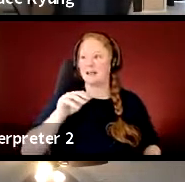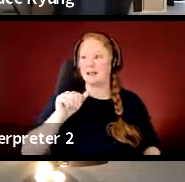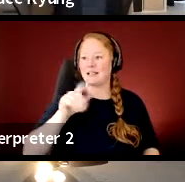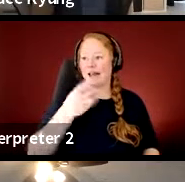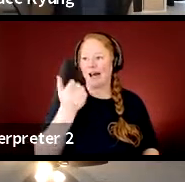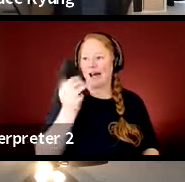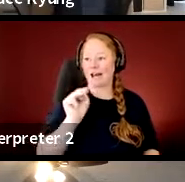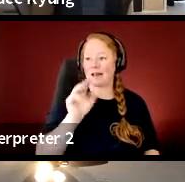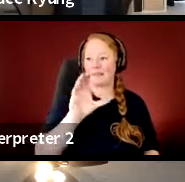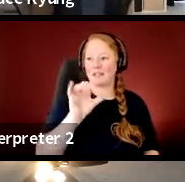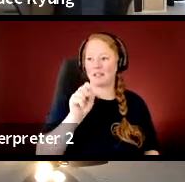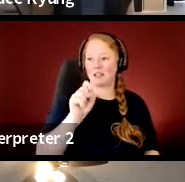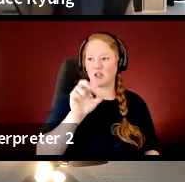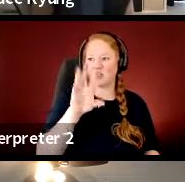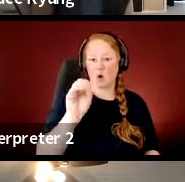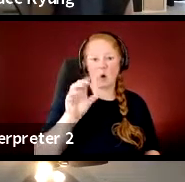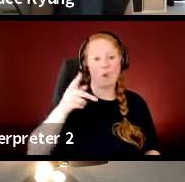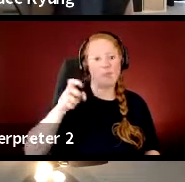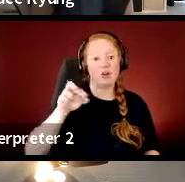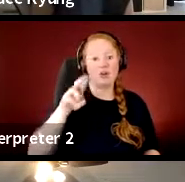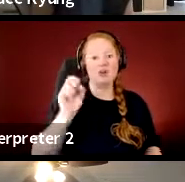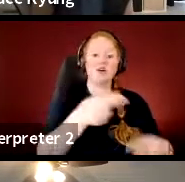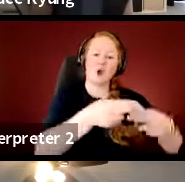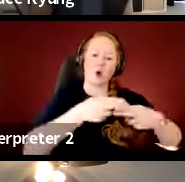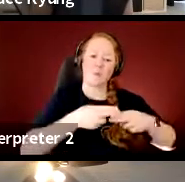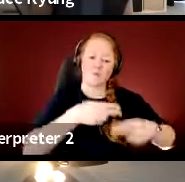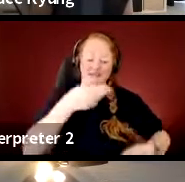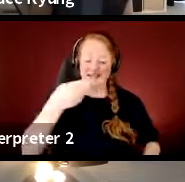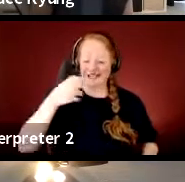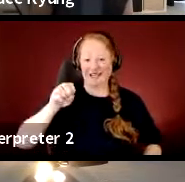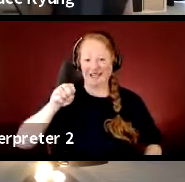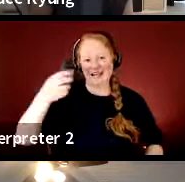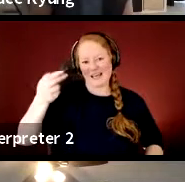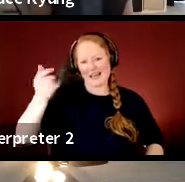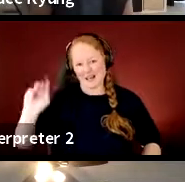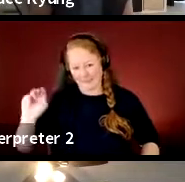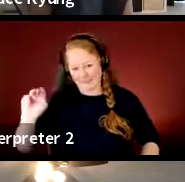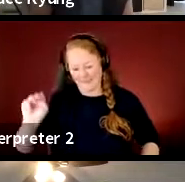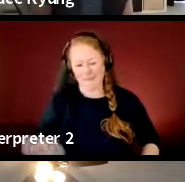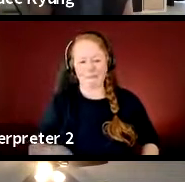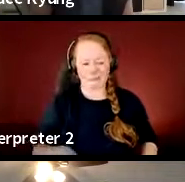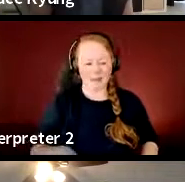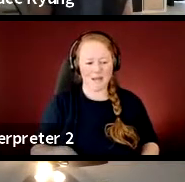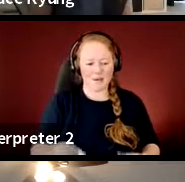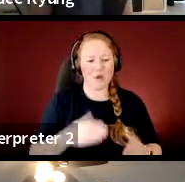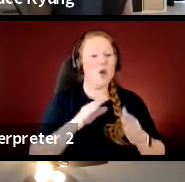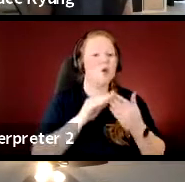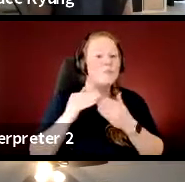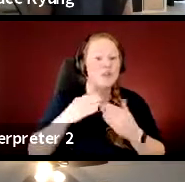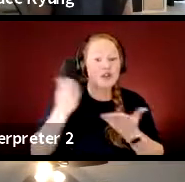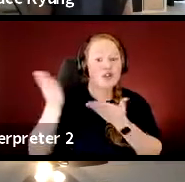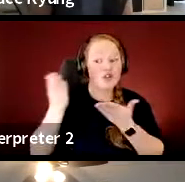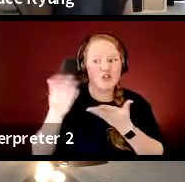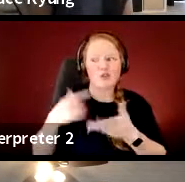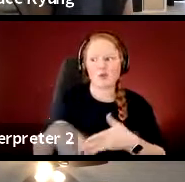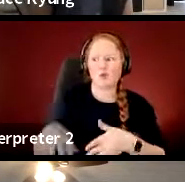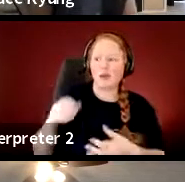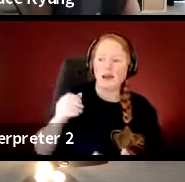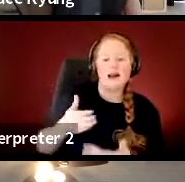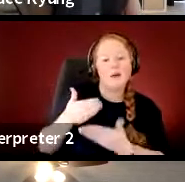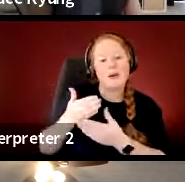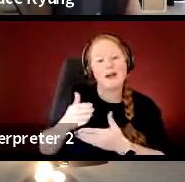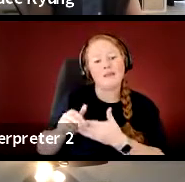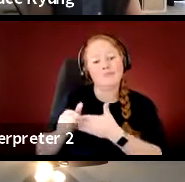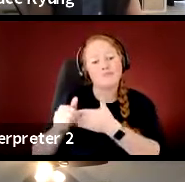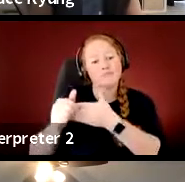his pronouns. I'm the Chief Operating Officer at Peter and Paul Community Services, where we walk with people facing homelessness on their path to stable